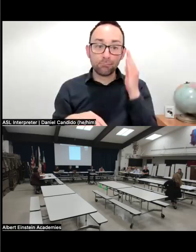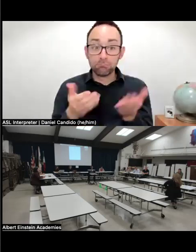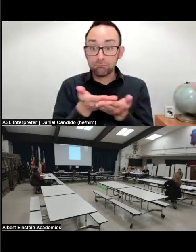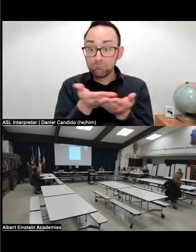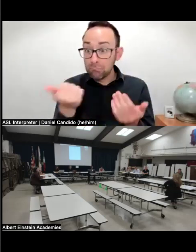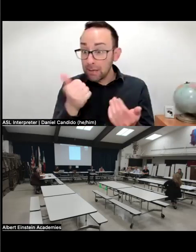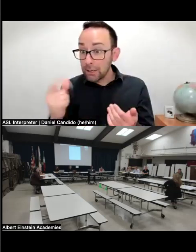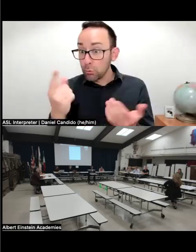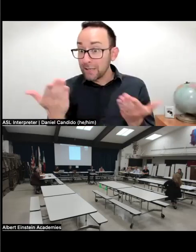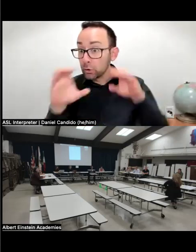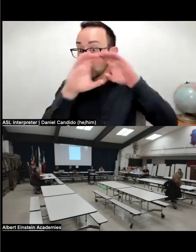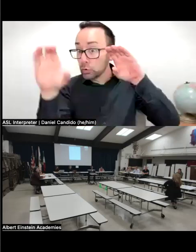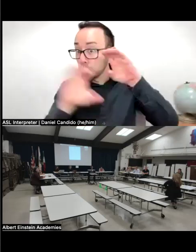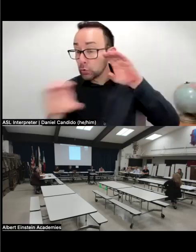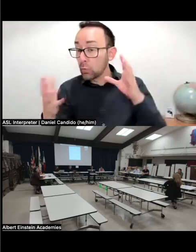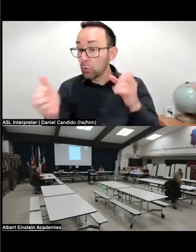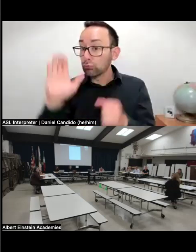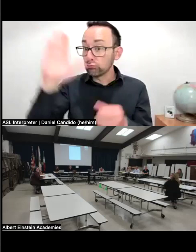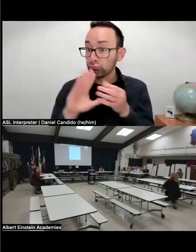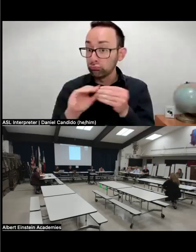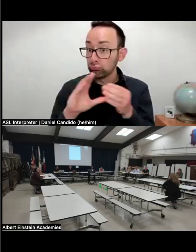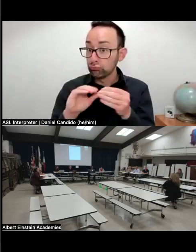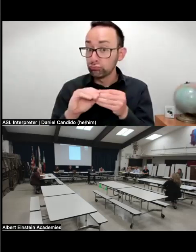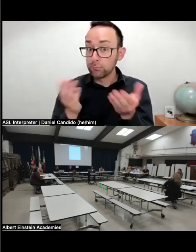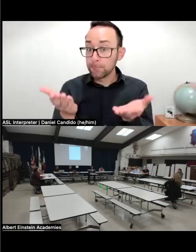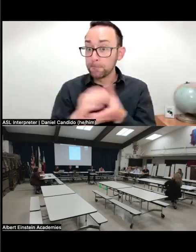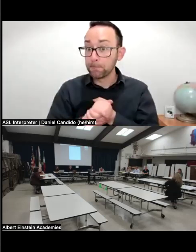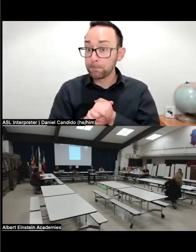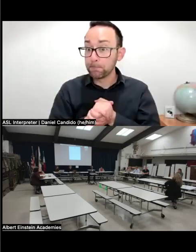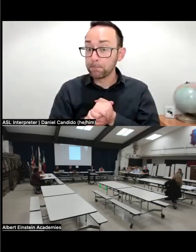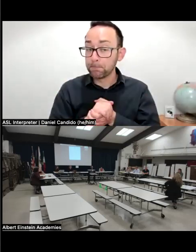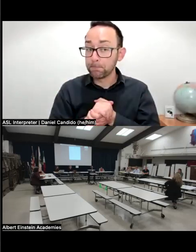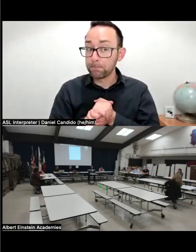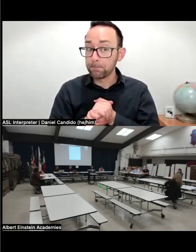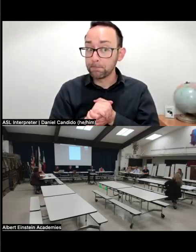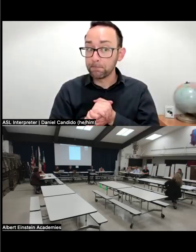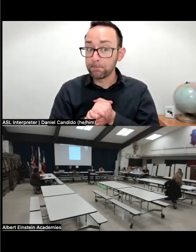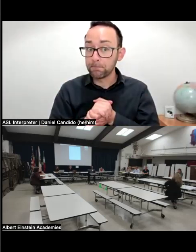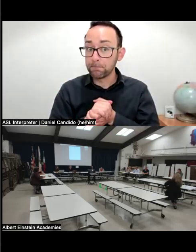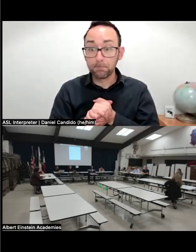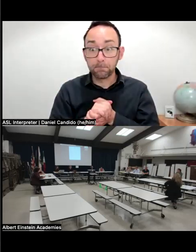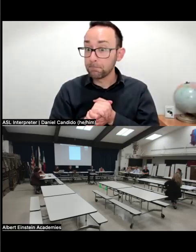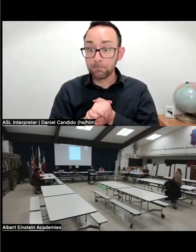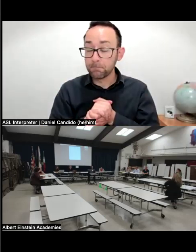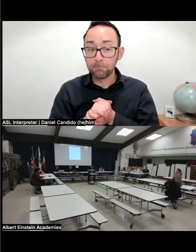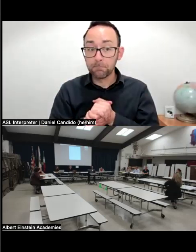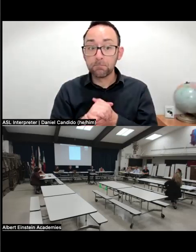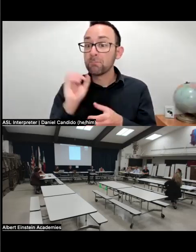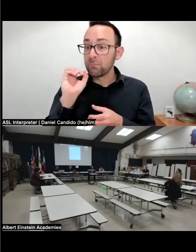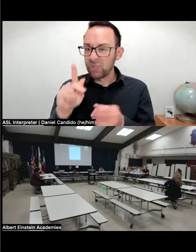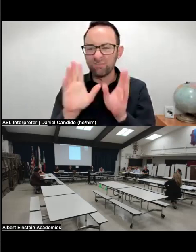or that would wish? Okay, thank you. So we have concluded the